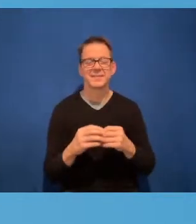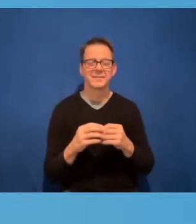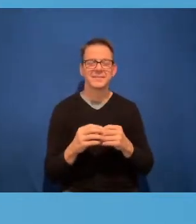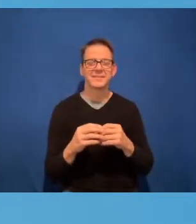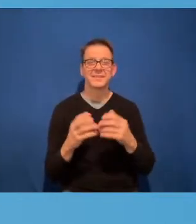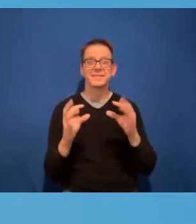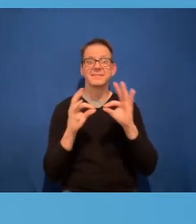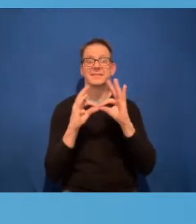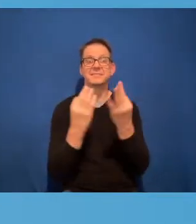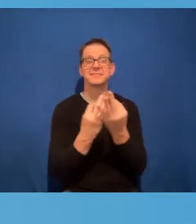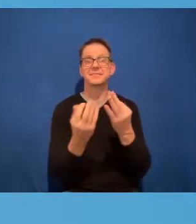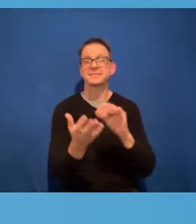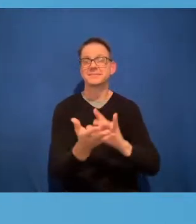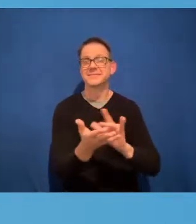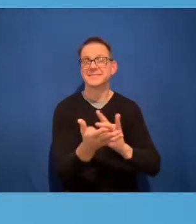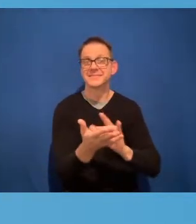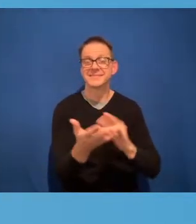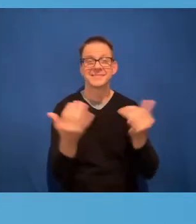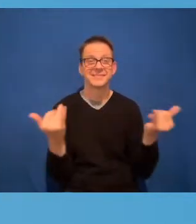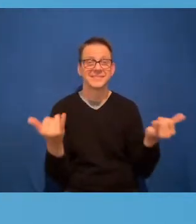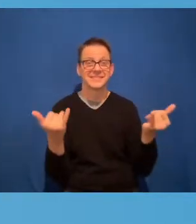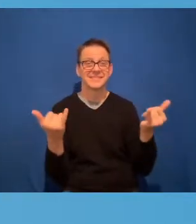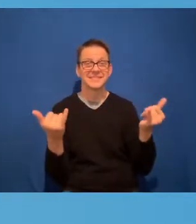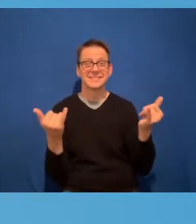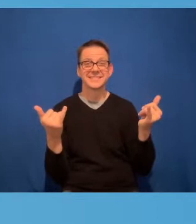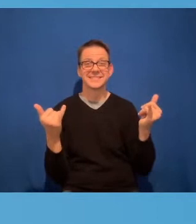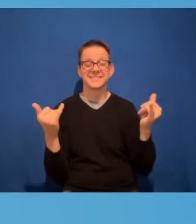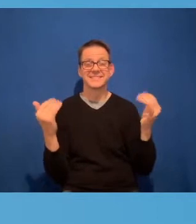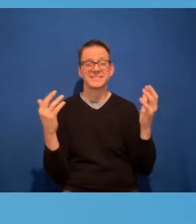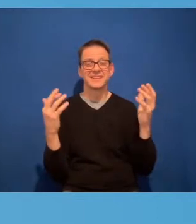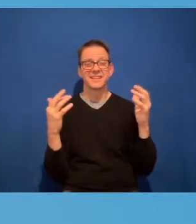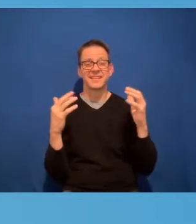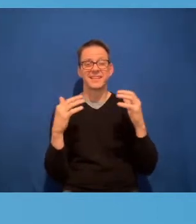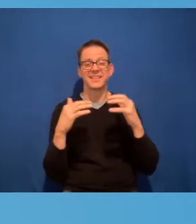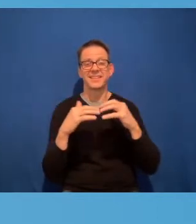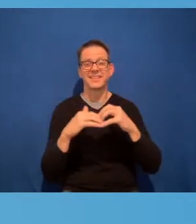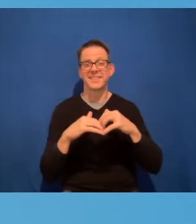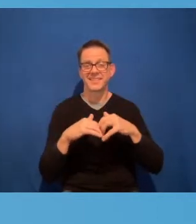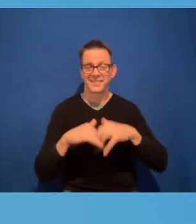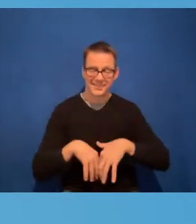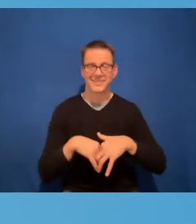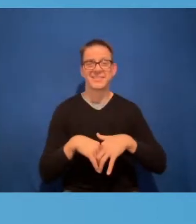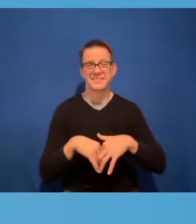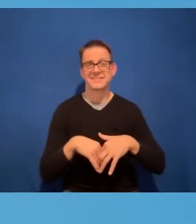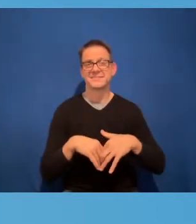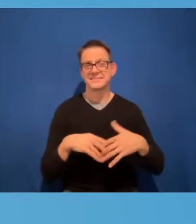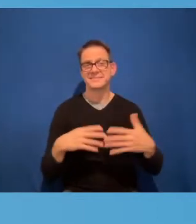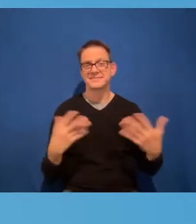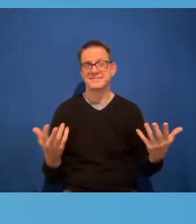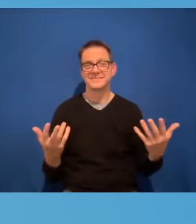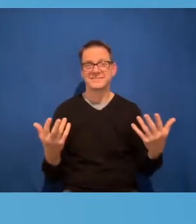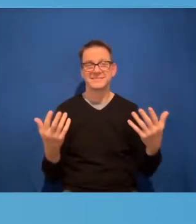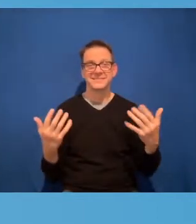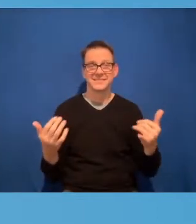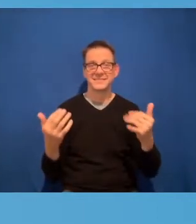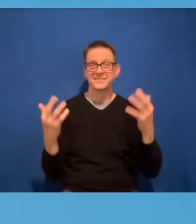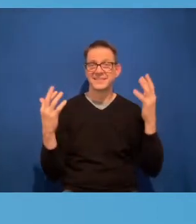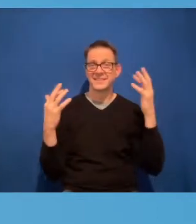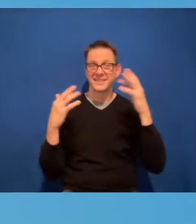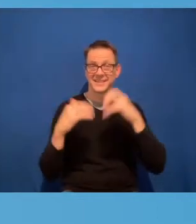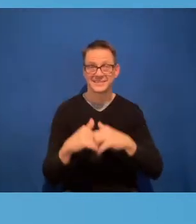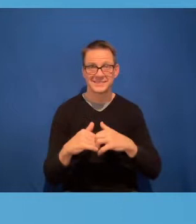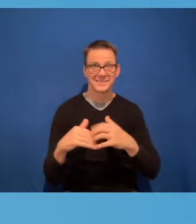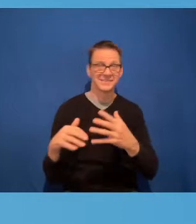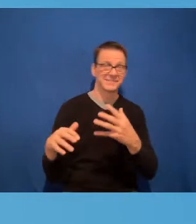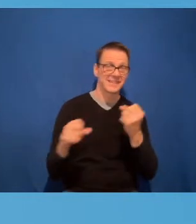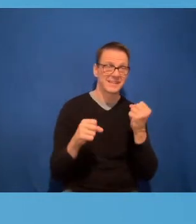is crumbling. It's not that it's going to crumble, it is crumbling. The question is, how fast will it crumble? And I think it's going to be in about a year,